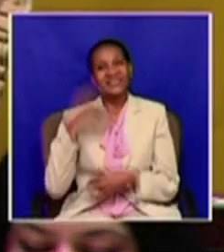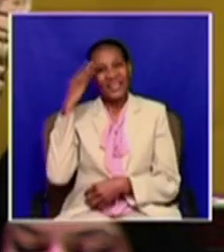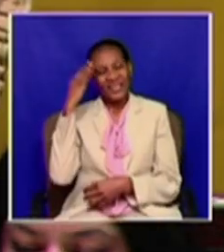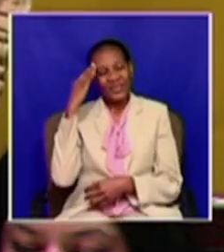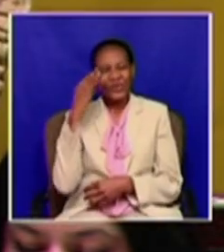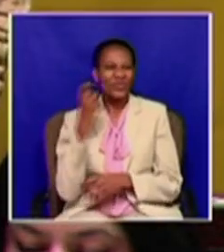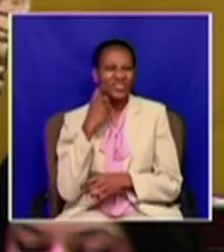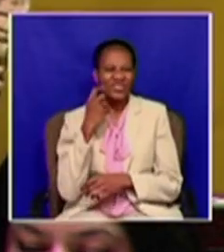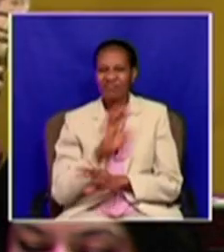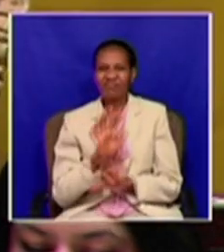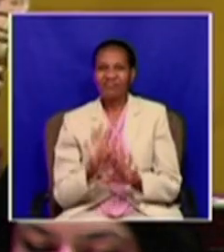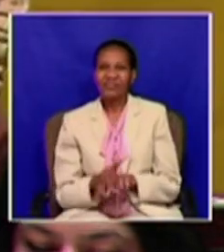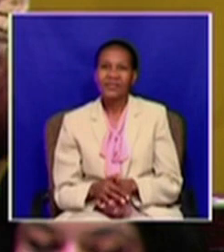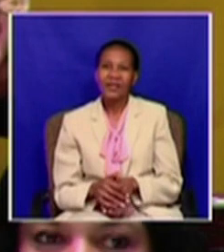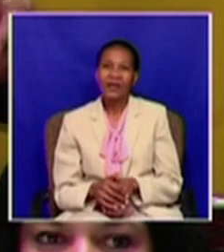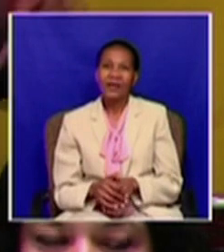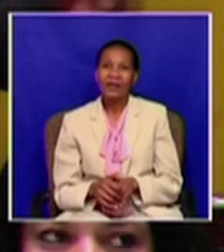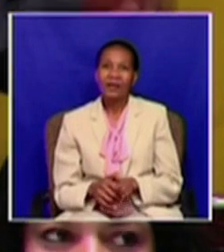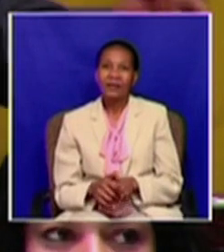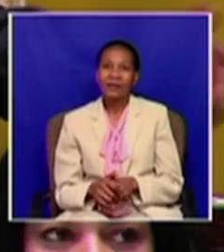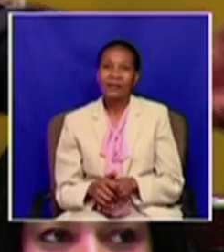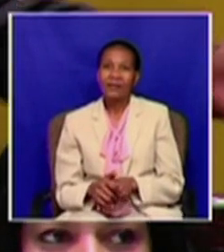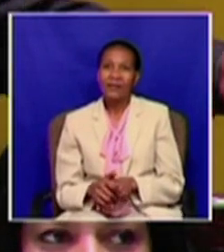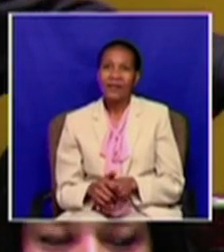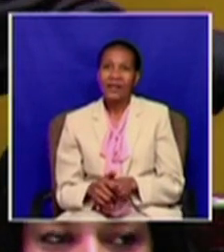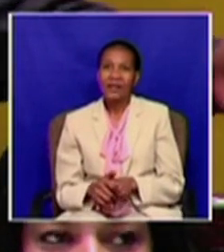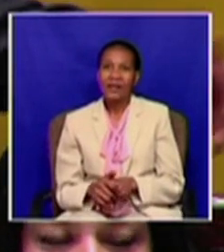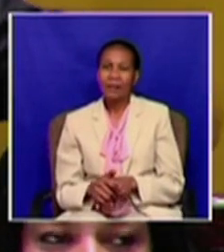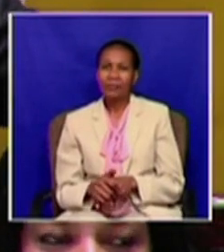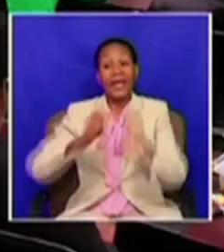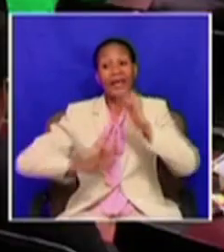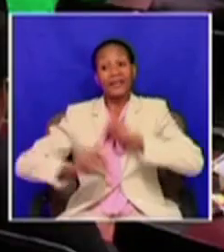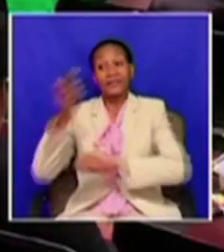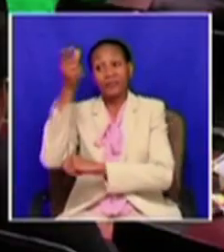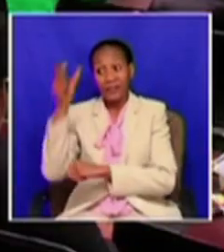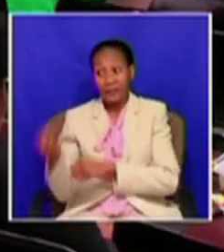President had been sworn in, the moment the